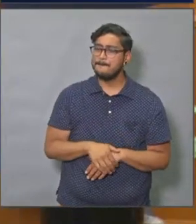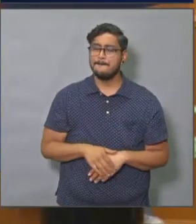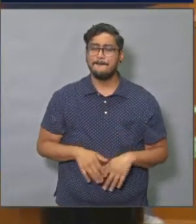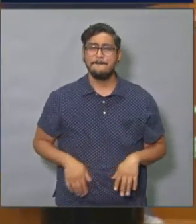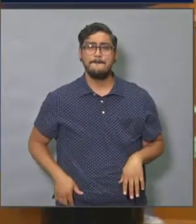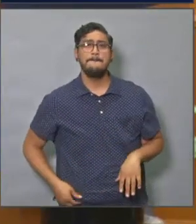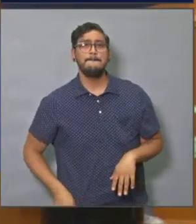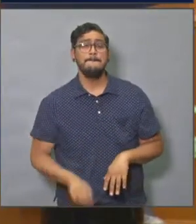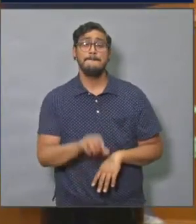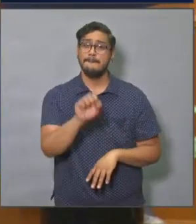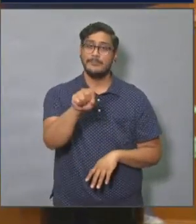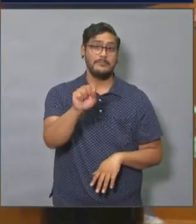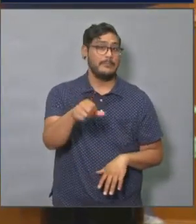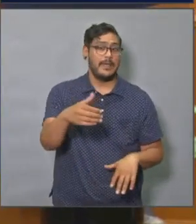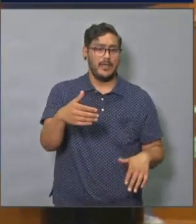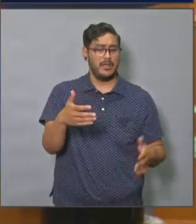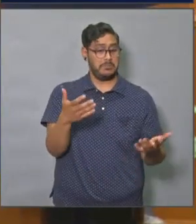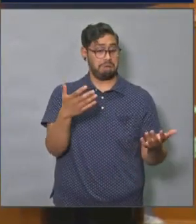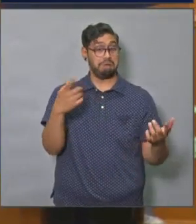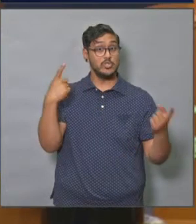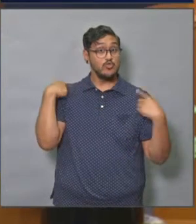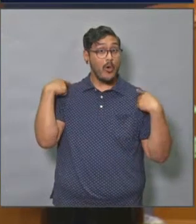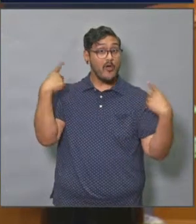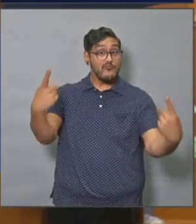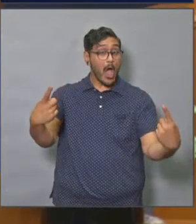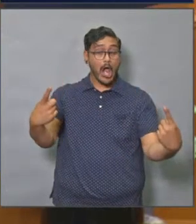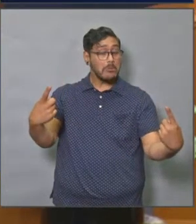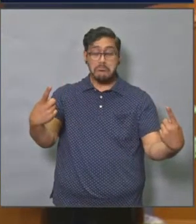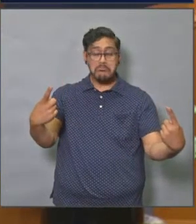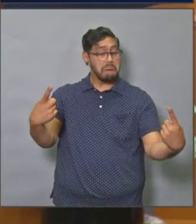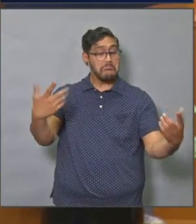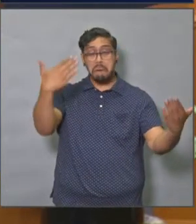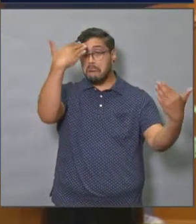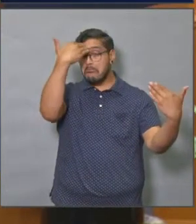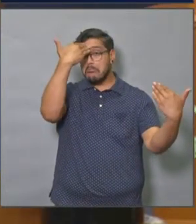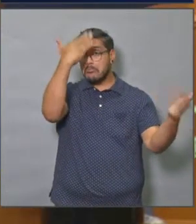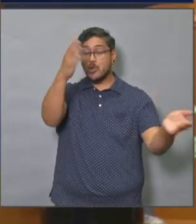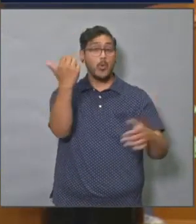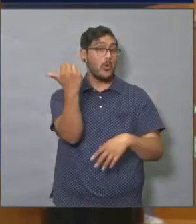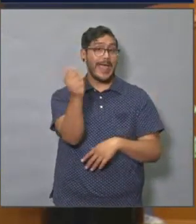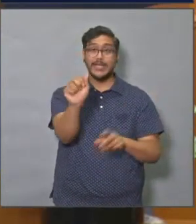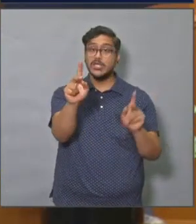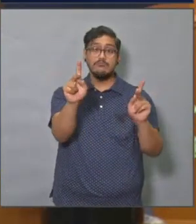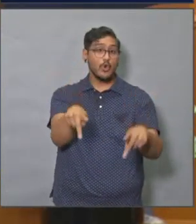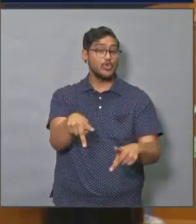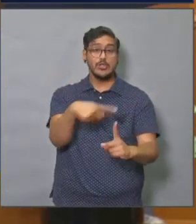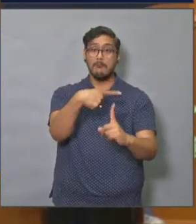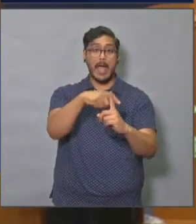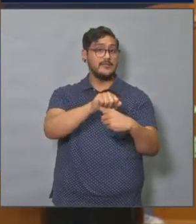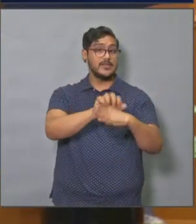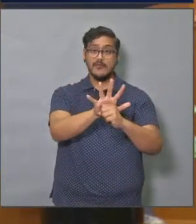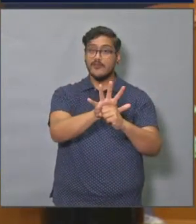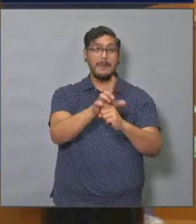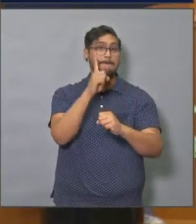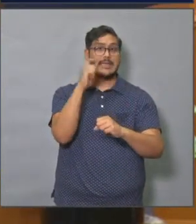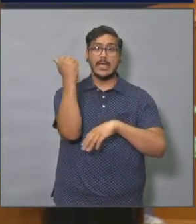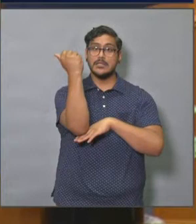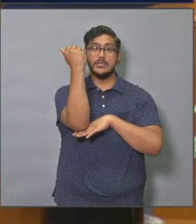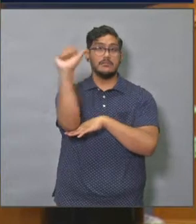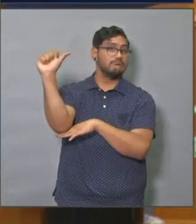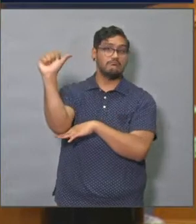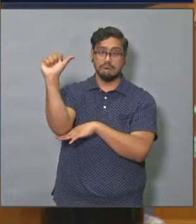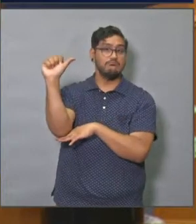Yes, thank you. I don't know of any case that's been confirmed positive because of the exposure